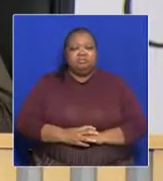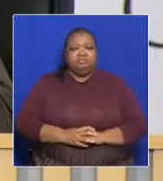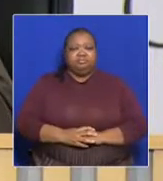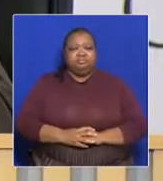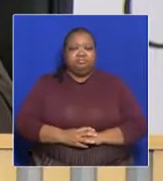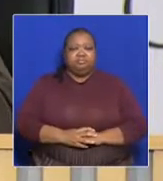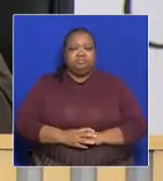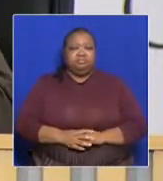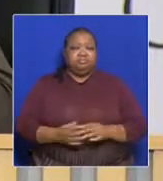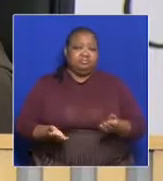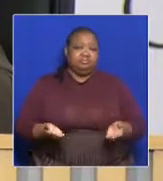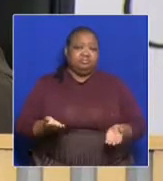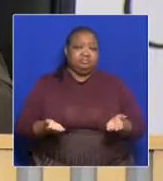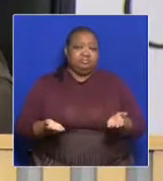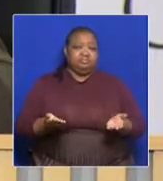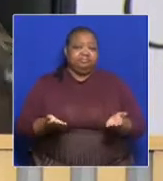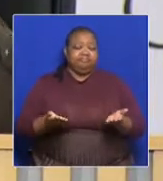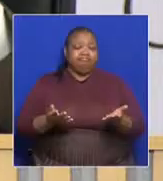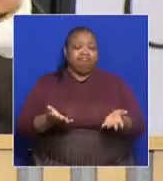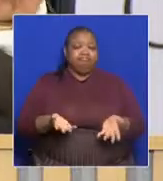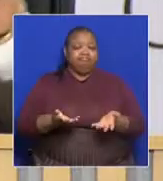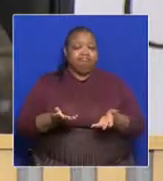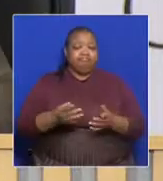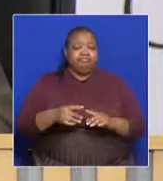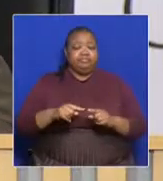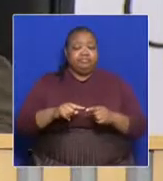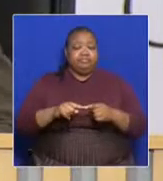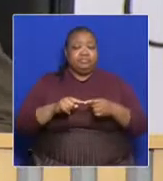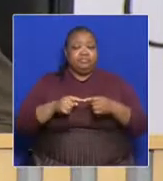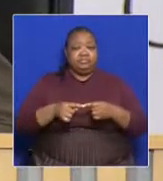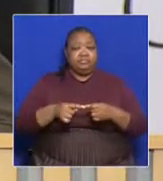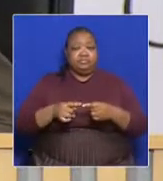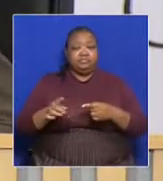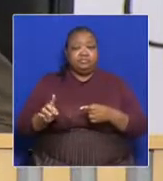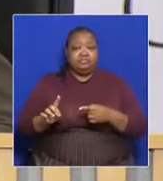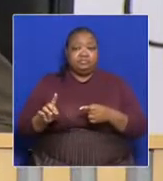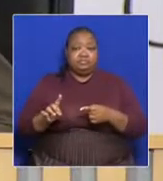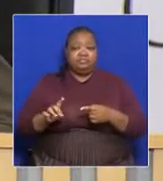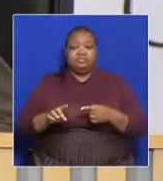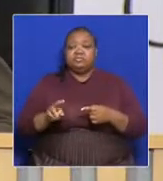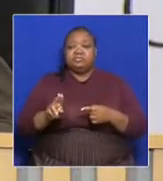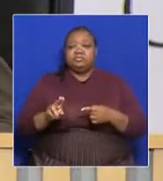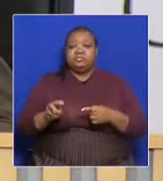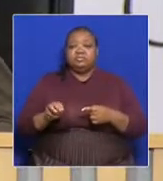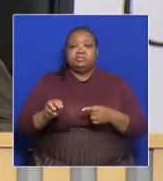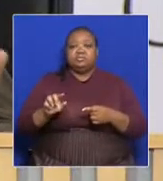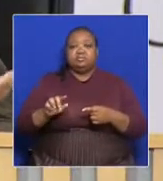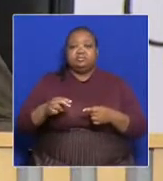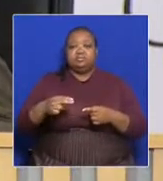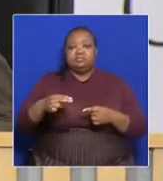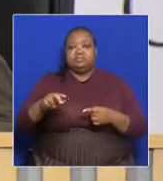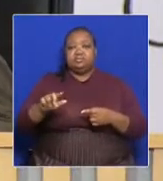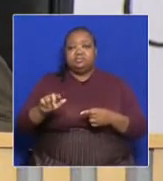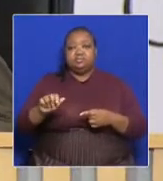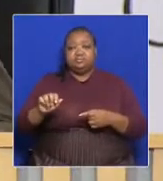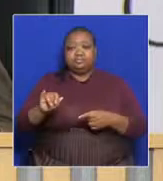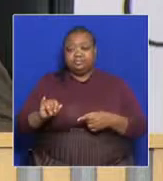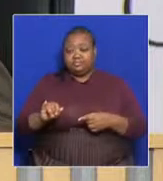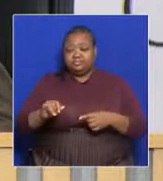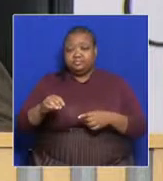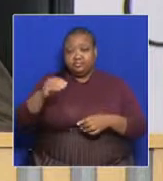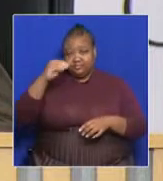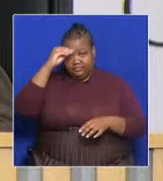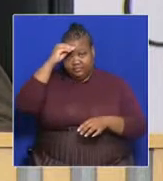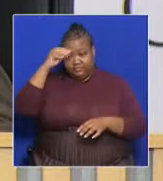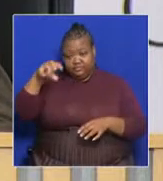on the point, but my point in mentioning the Mshlali case, Chair, was that stations did have capacity